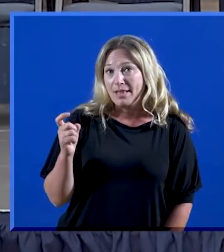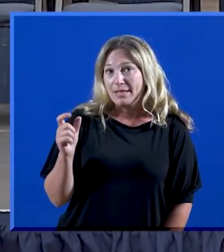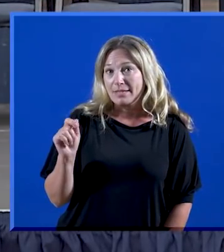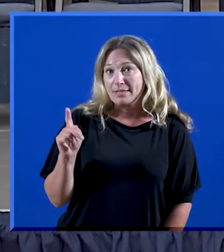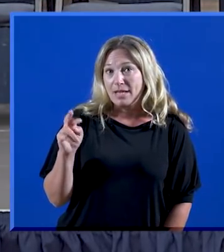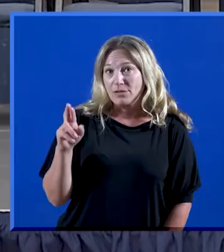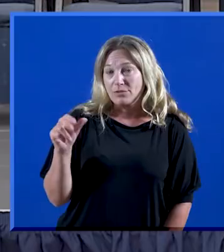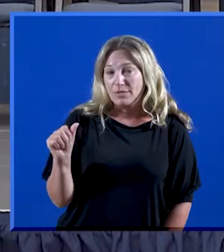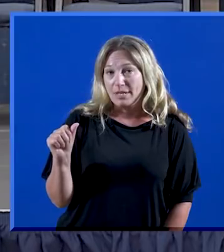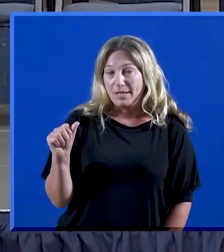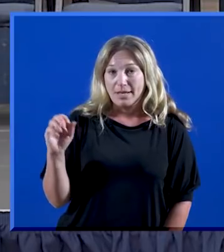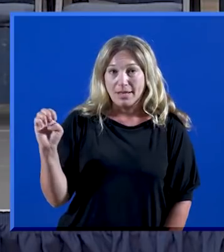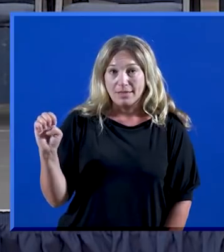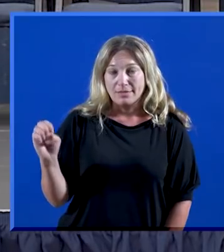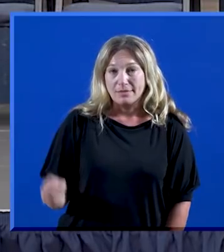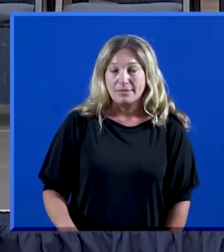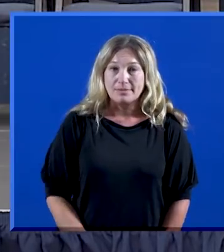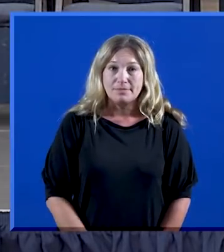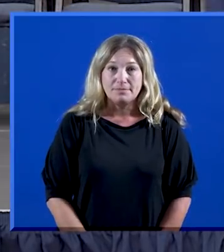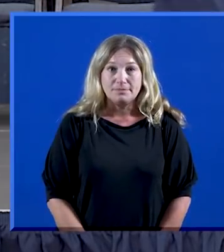Alexandra Ellis Buns.